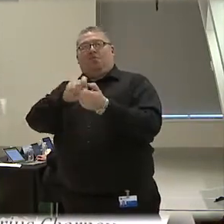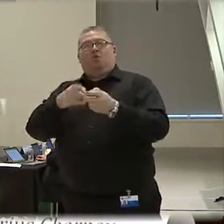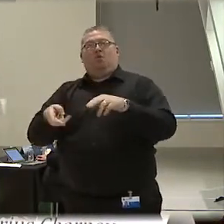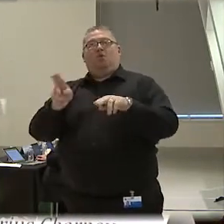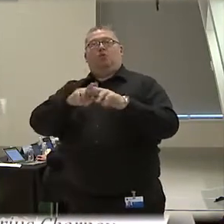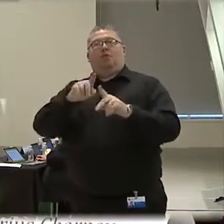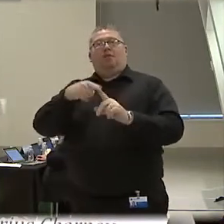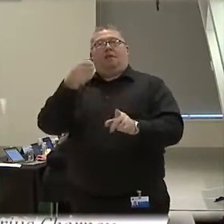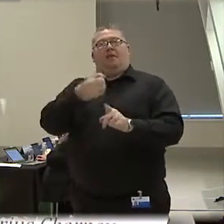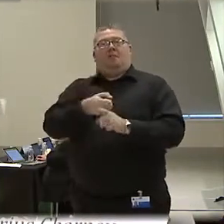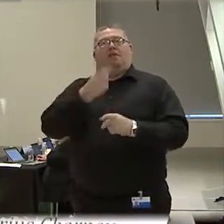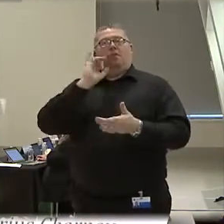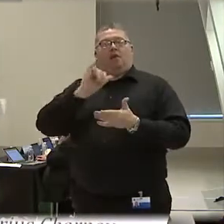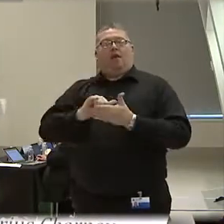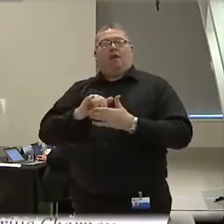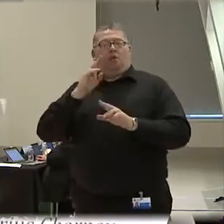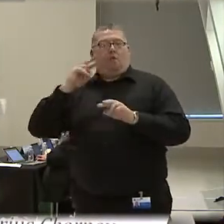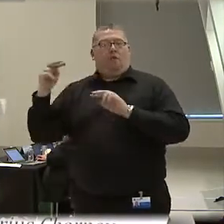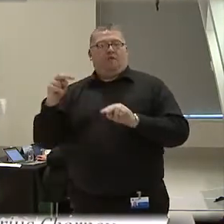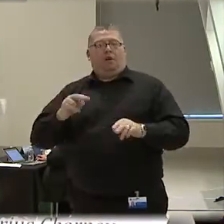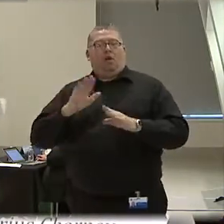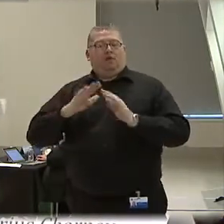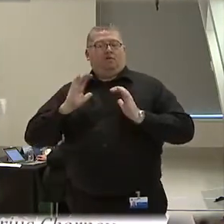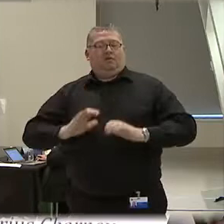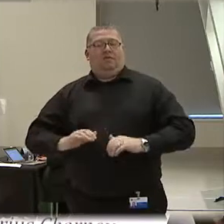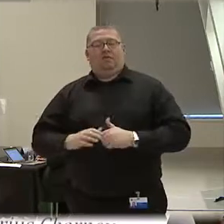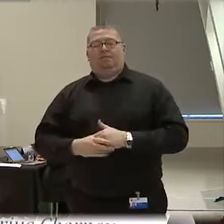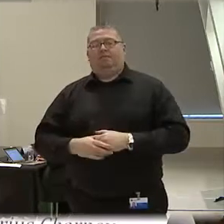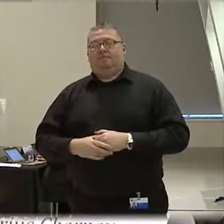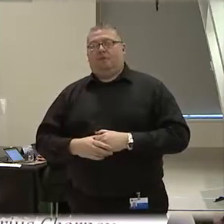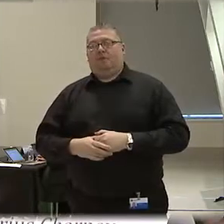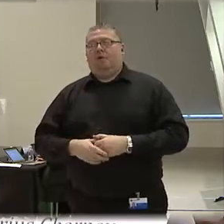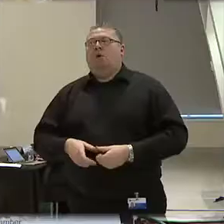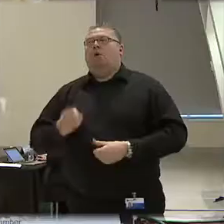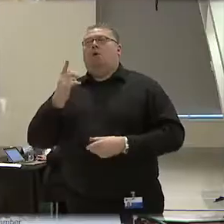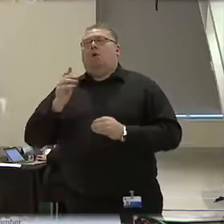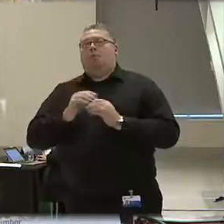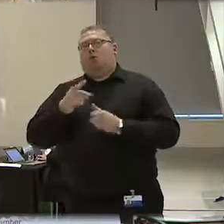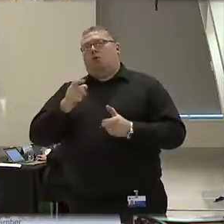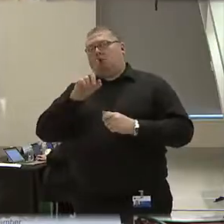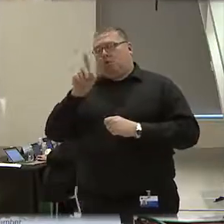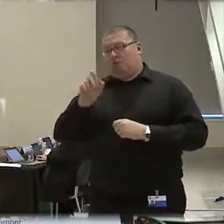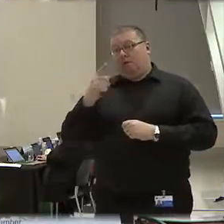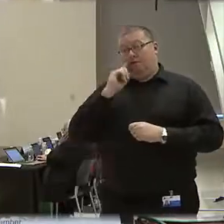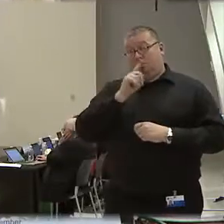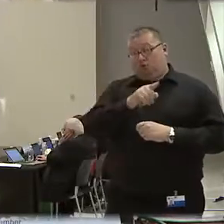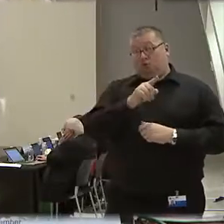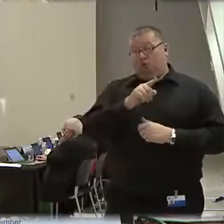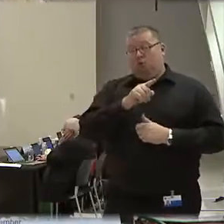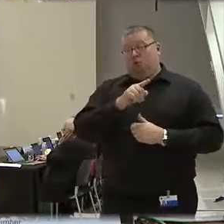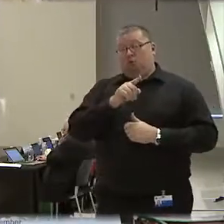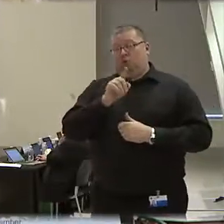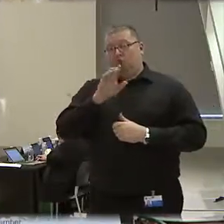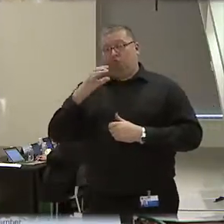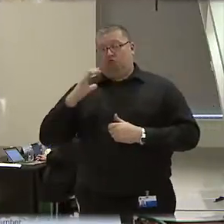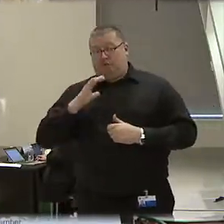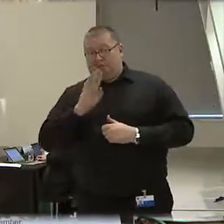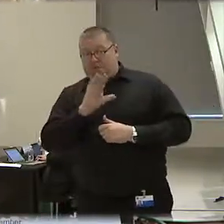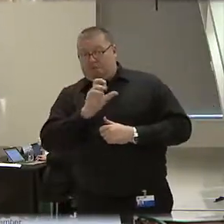and effectiveness of civilian oversight. Okay. One more quick question for you, Chief Beck. In your